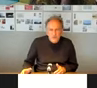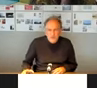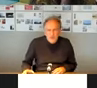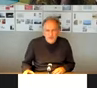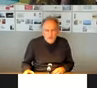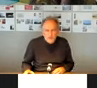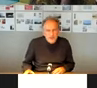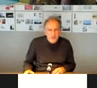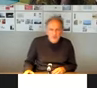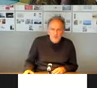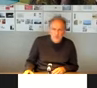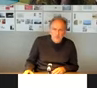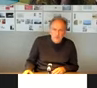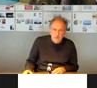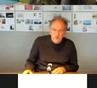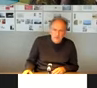reconfigured, that opens to the